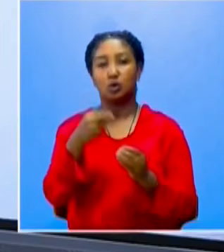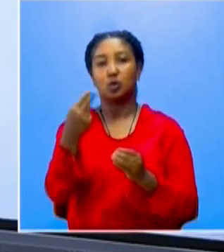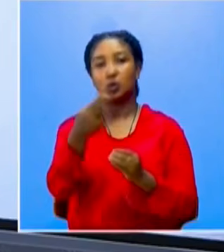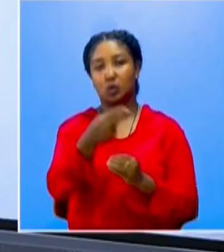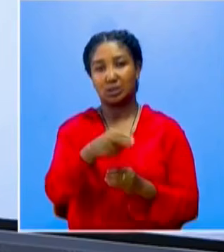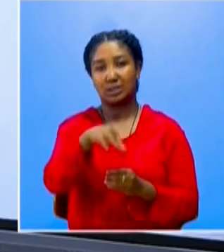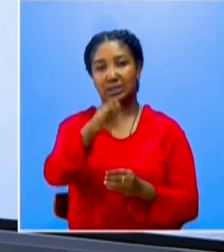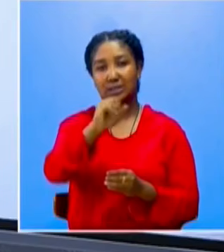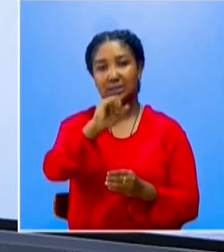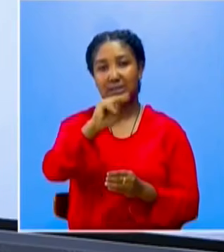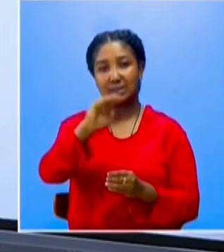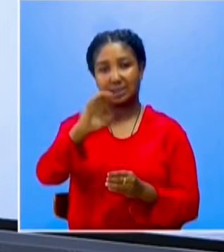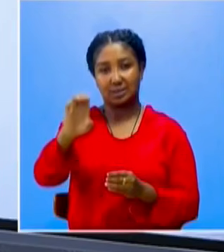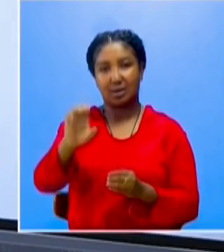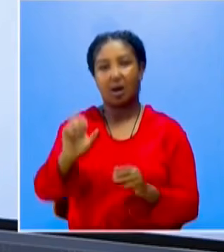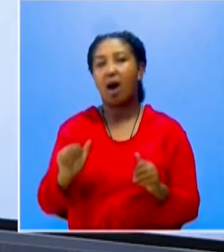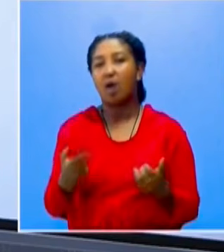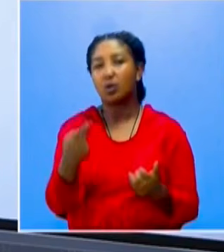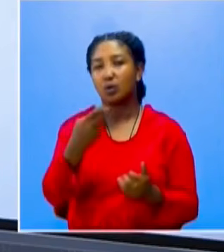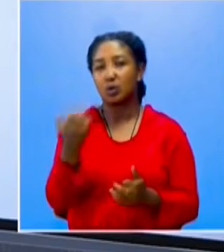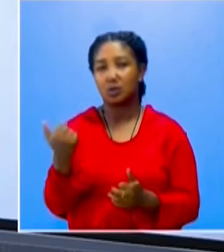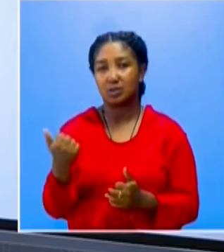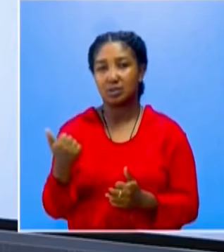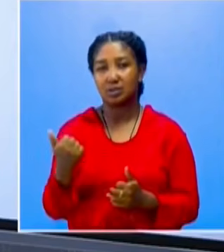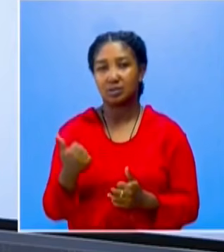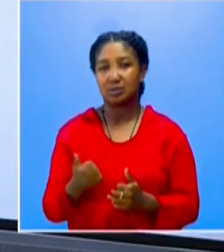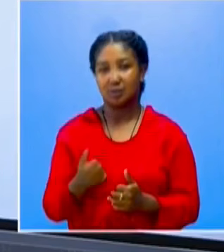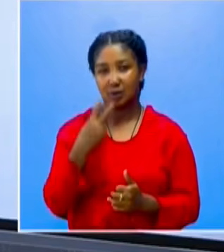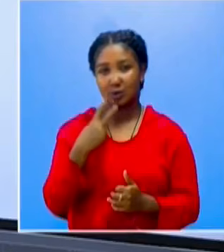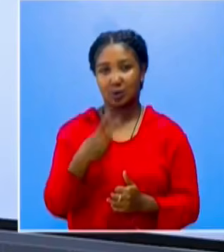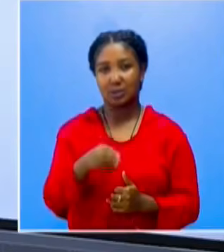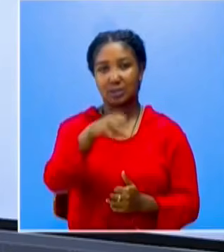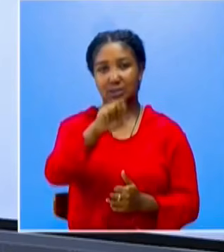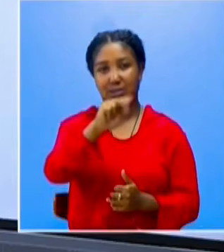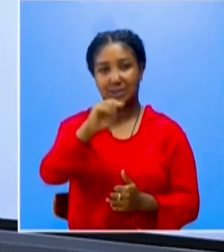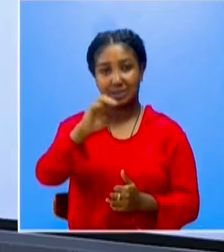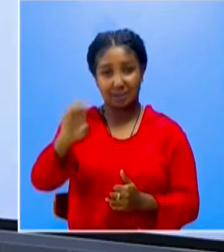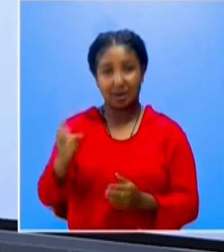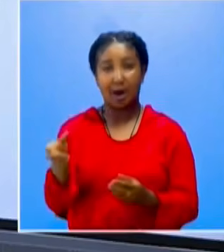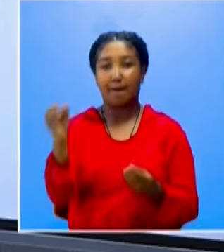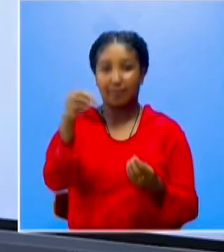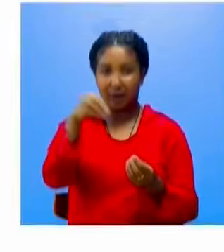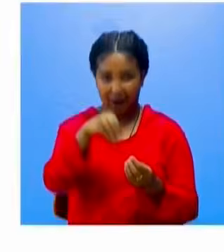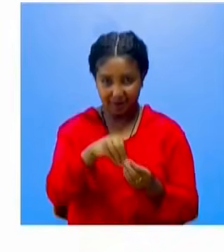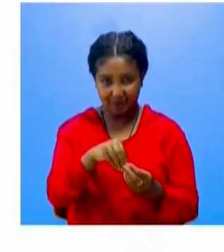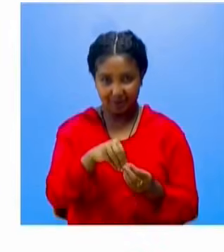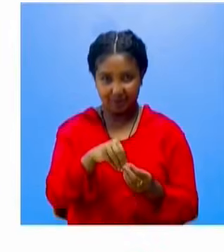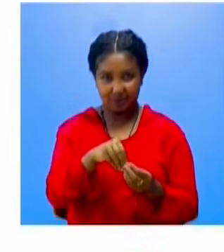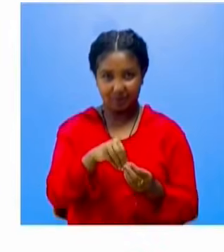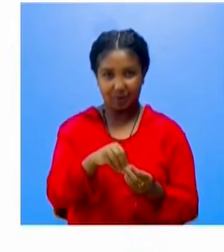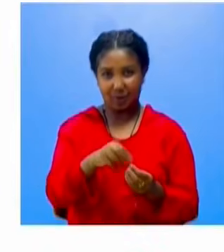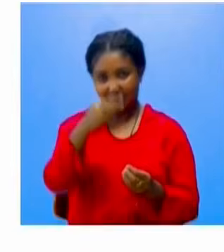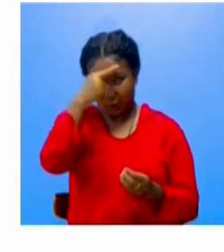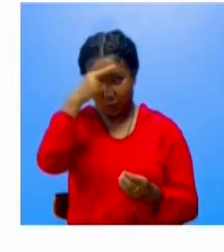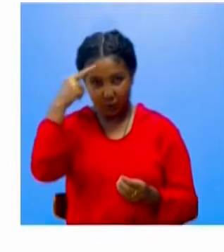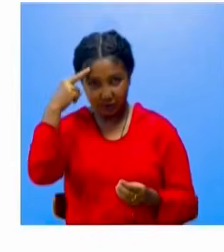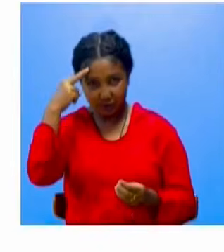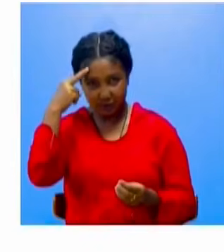what? Since. How do we use it? Look, since plus